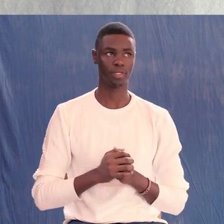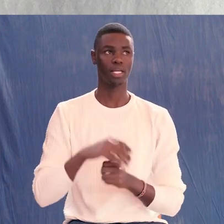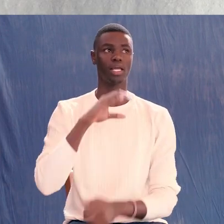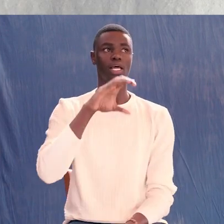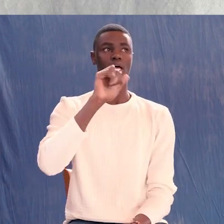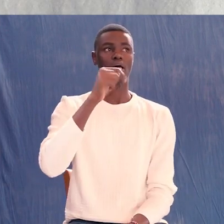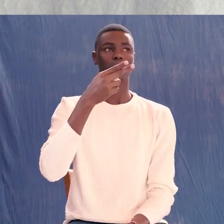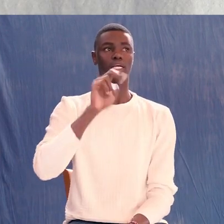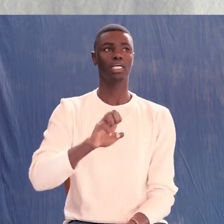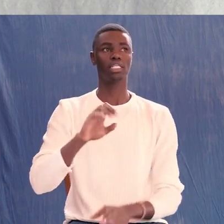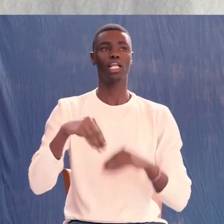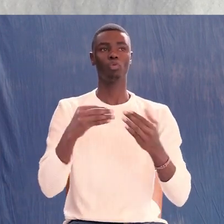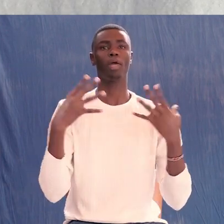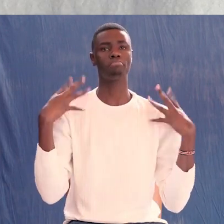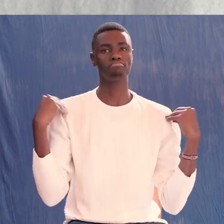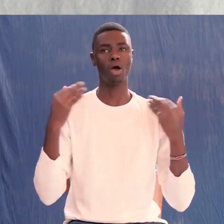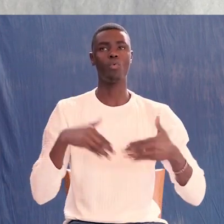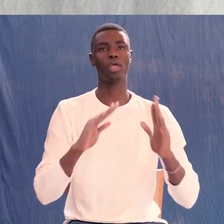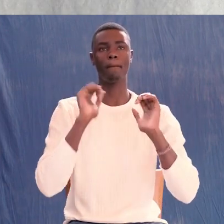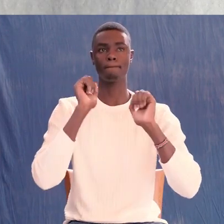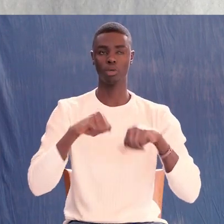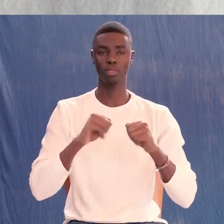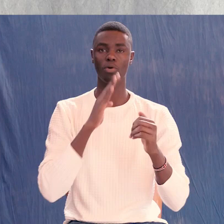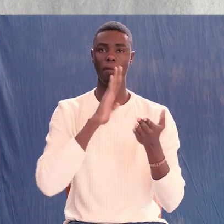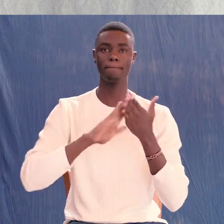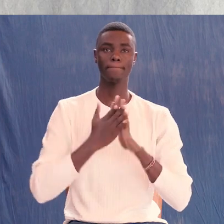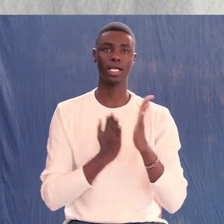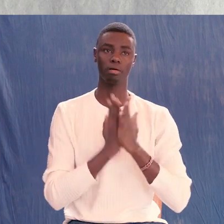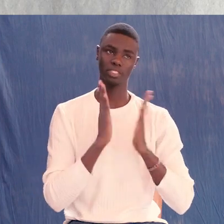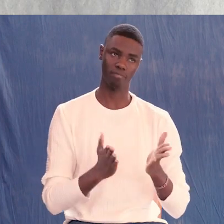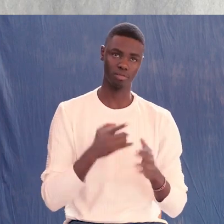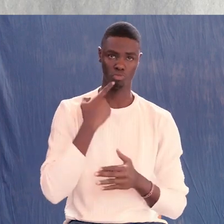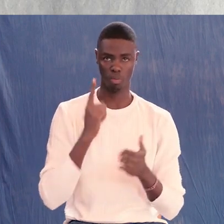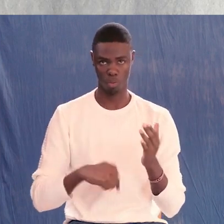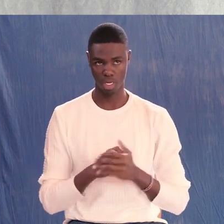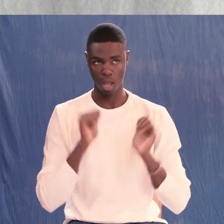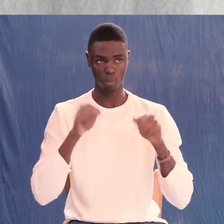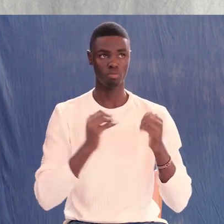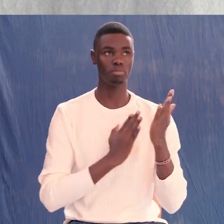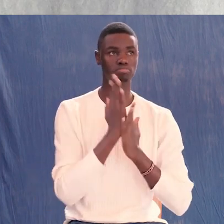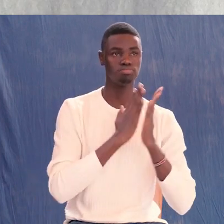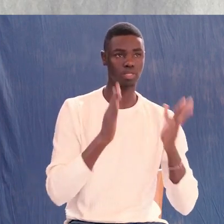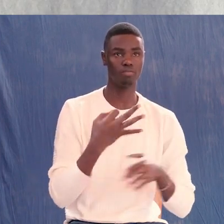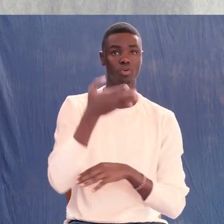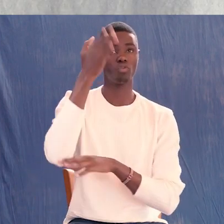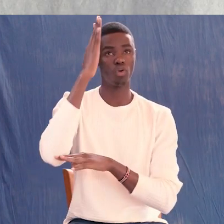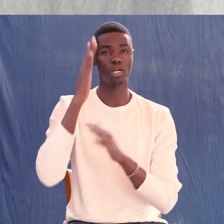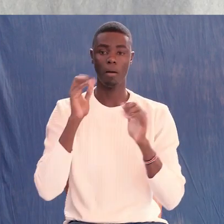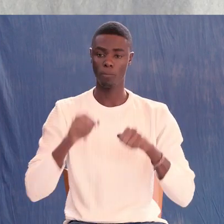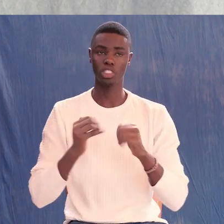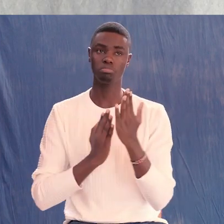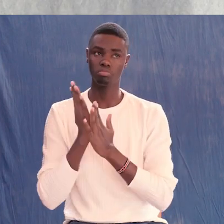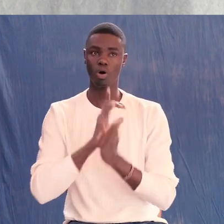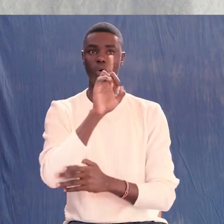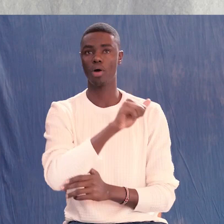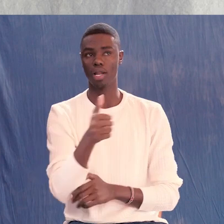gave us such wonderful practical ways that we can be servants. She told us we can be servants of God. We can be servants